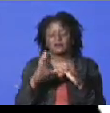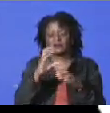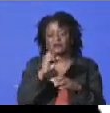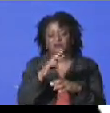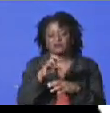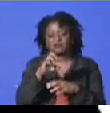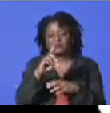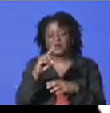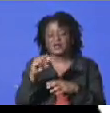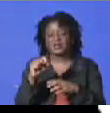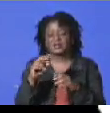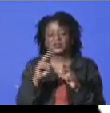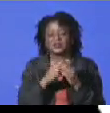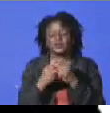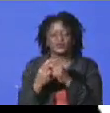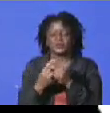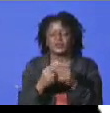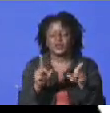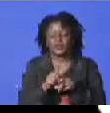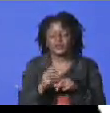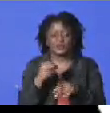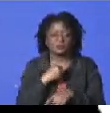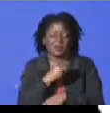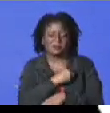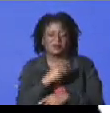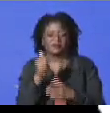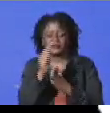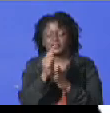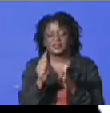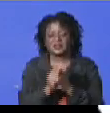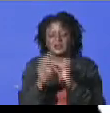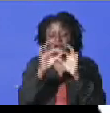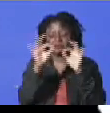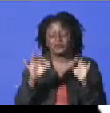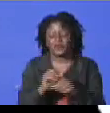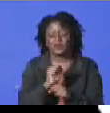Framework Committee responsible for crafting the 2015 Credit Union Bill.